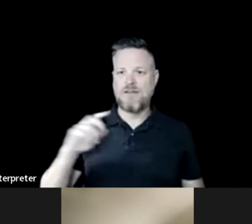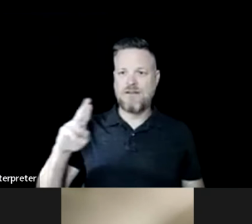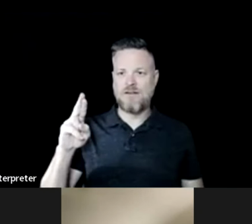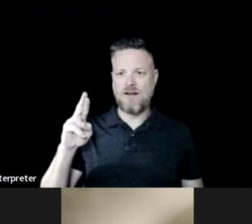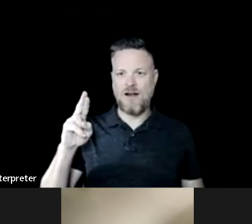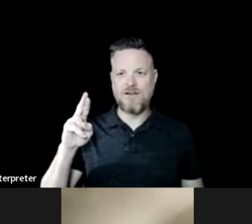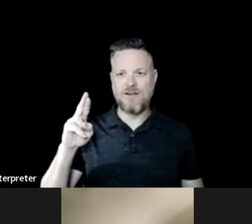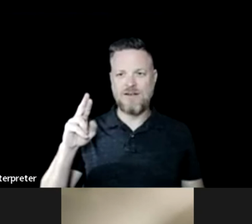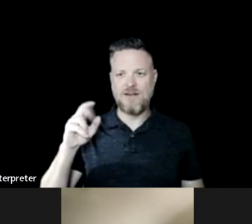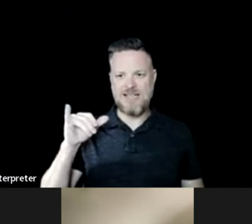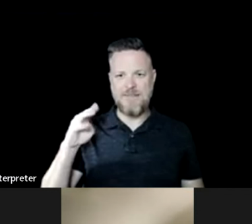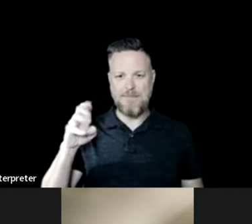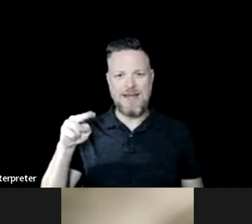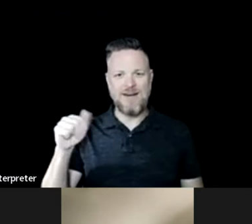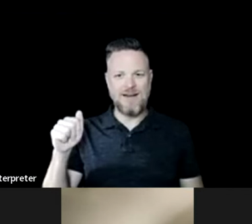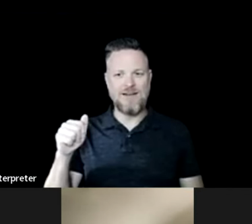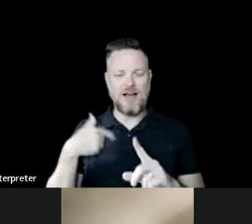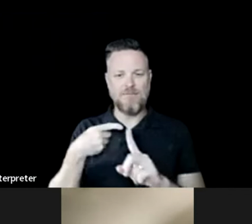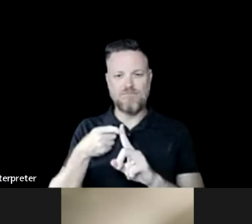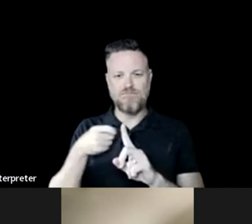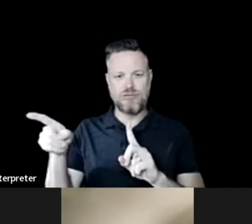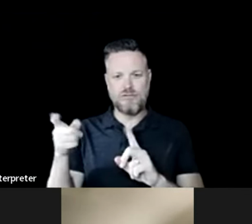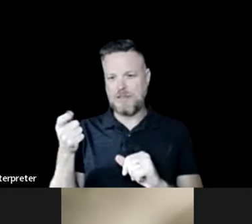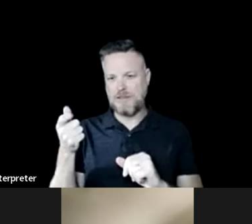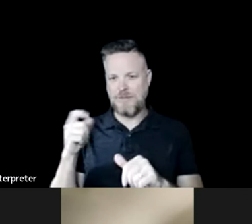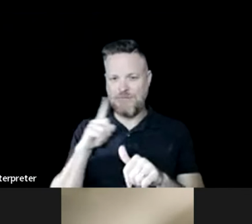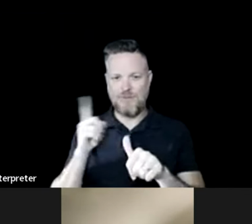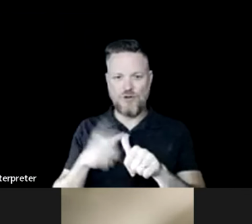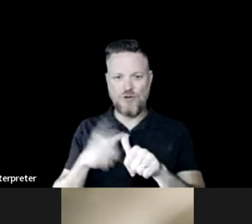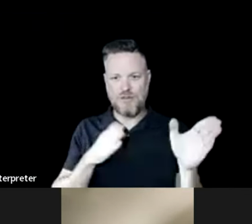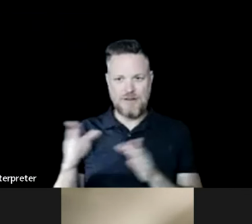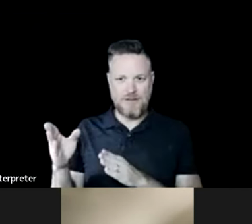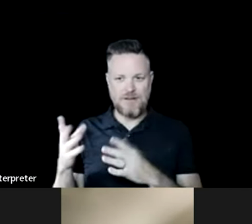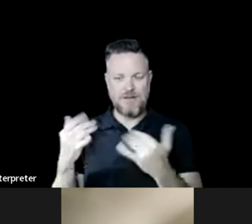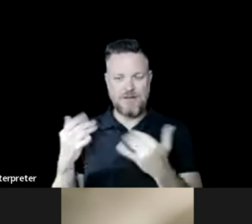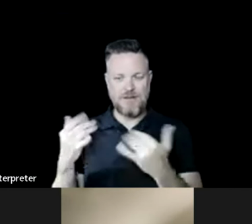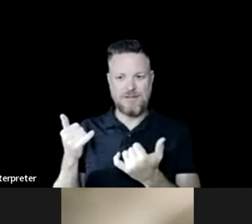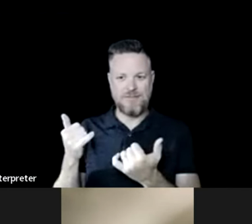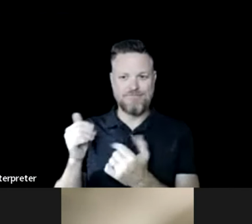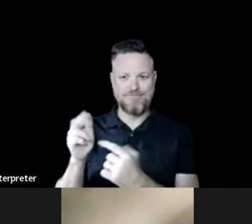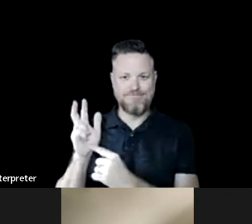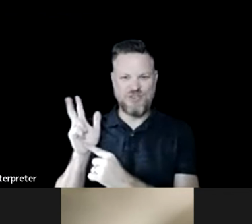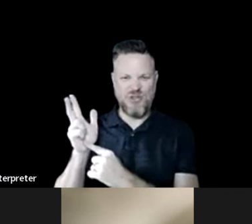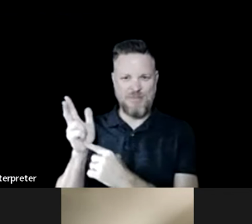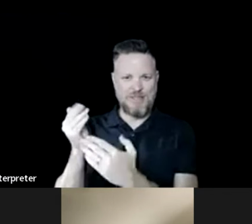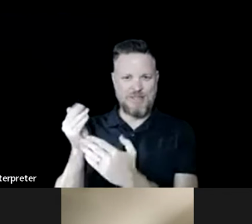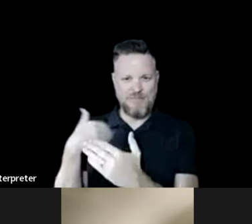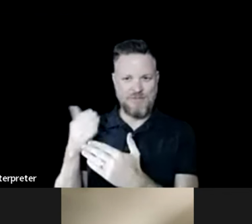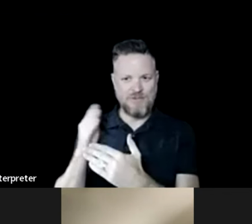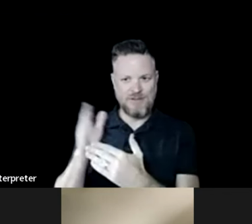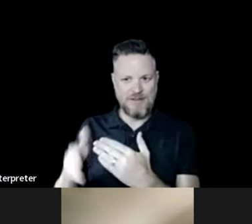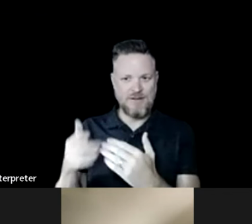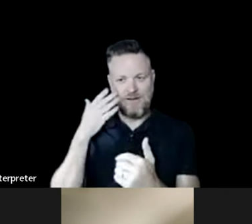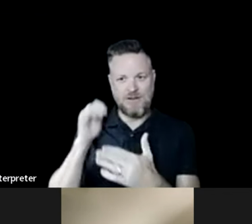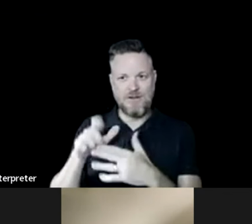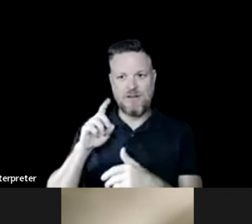I'm just going to go a little bit off script from our original plan. So it's 3 minutes of the hour, but I want to make everyone aware that